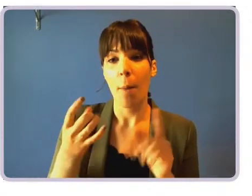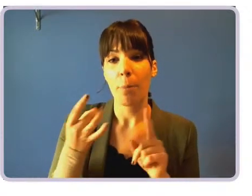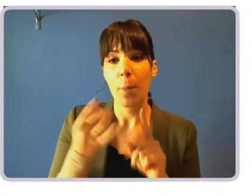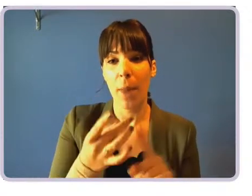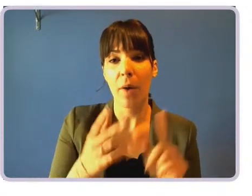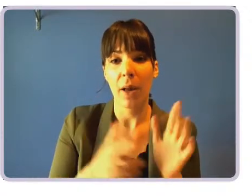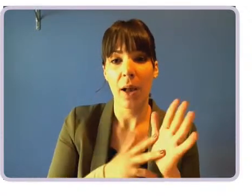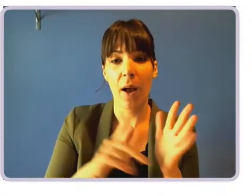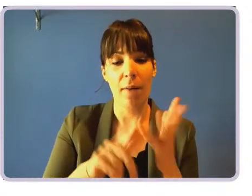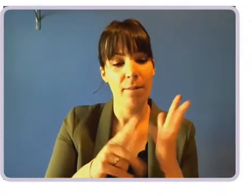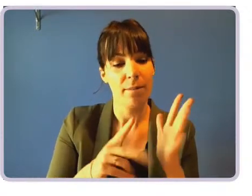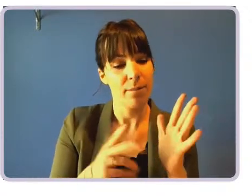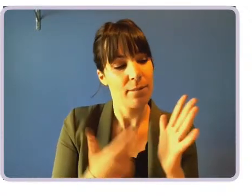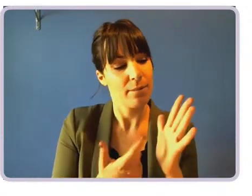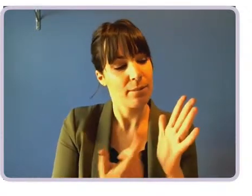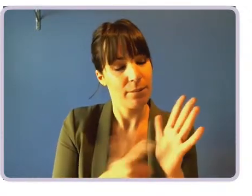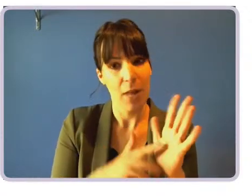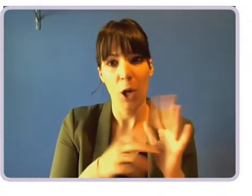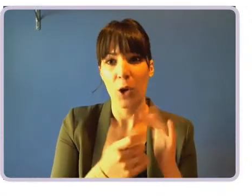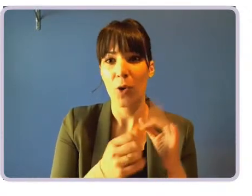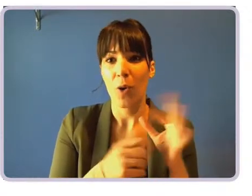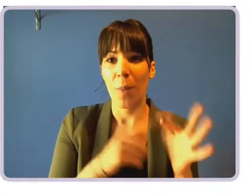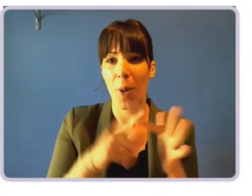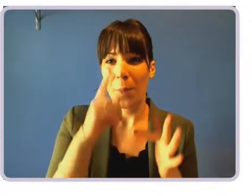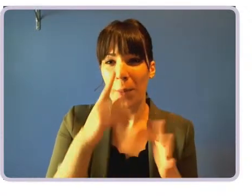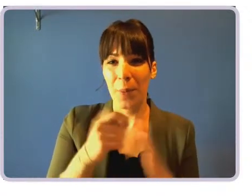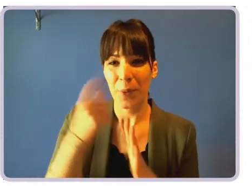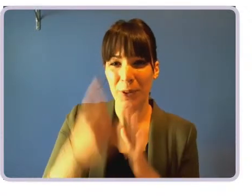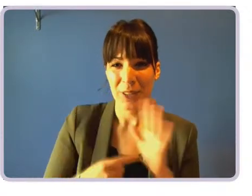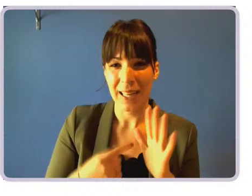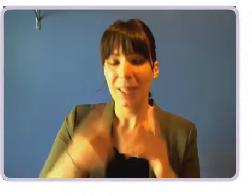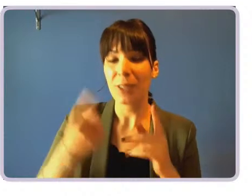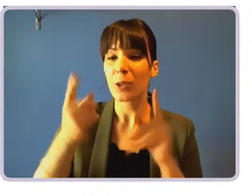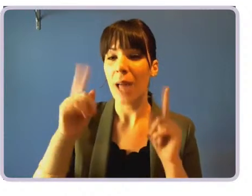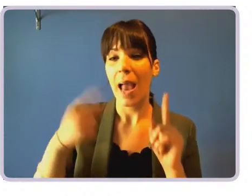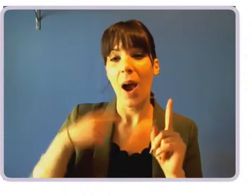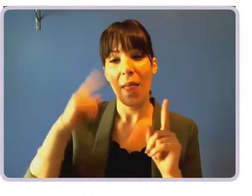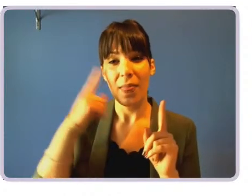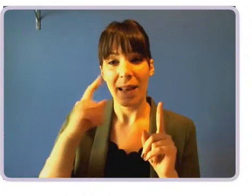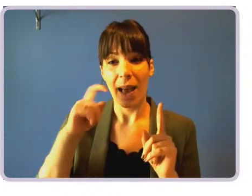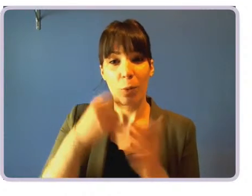today I thought I would share with you a story.